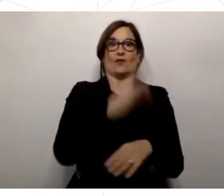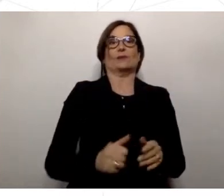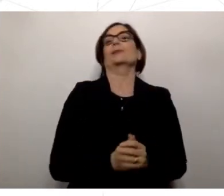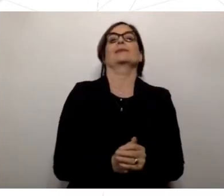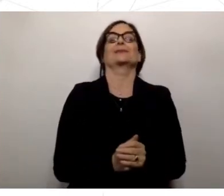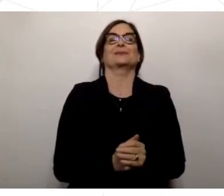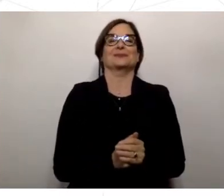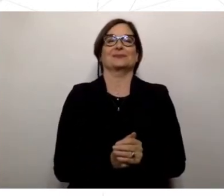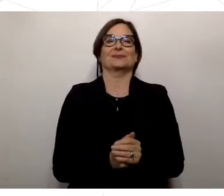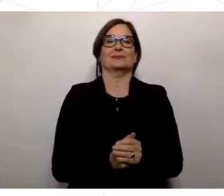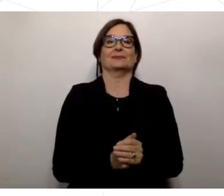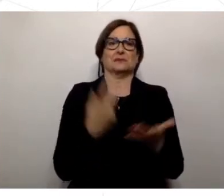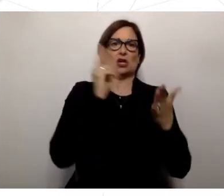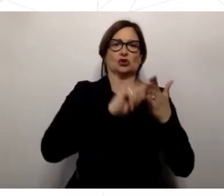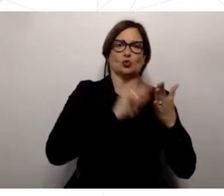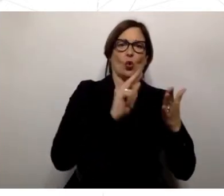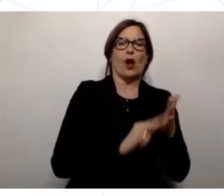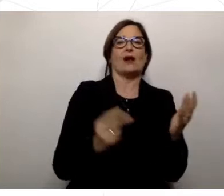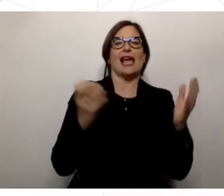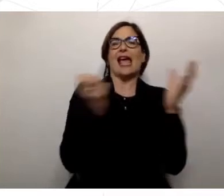We have also hosted scores of